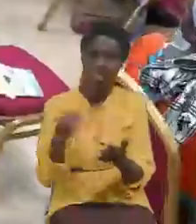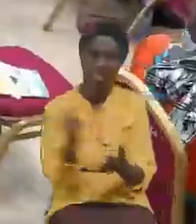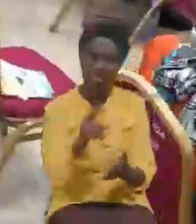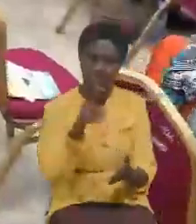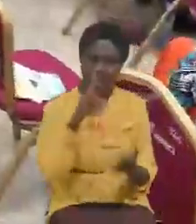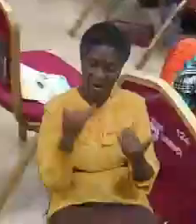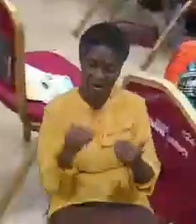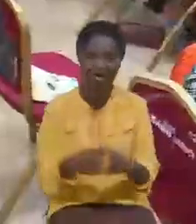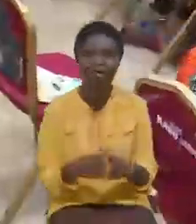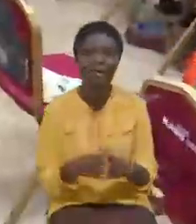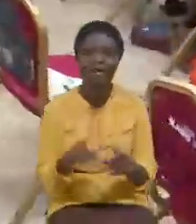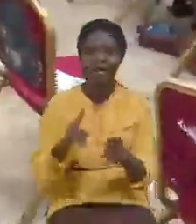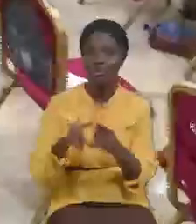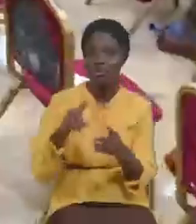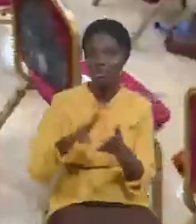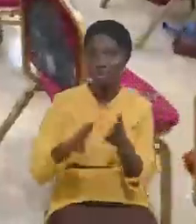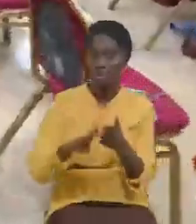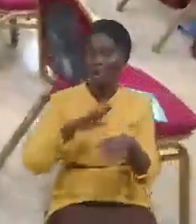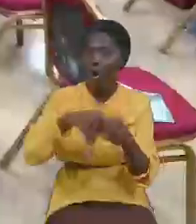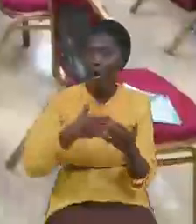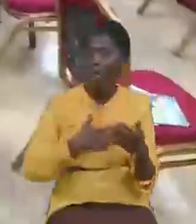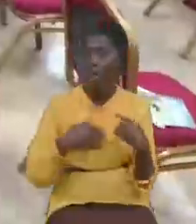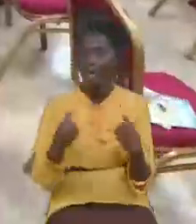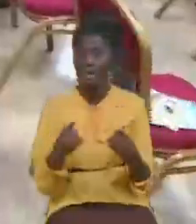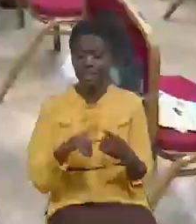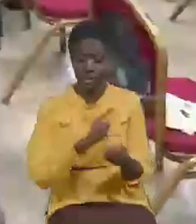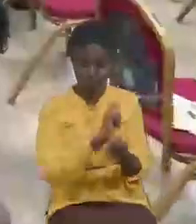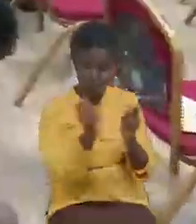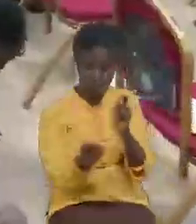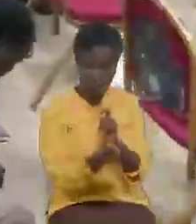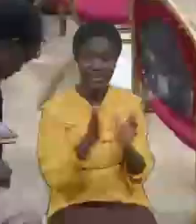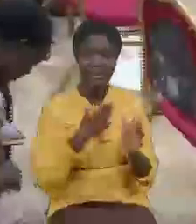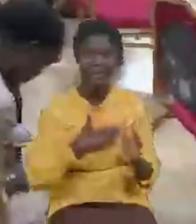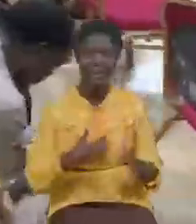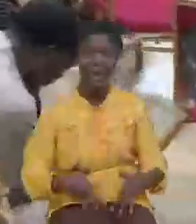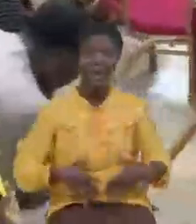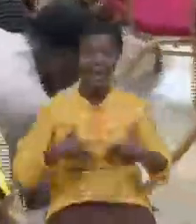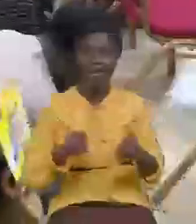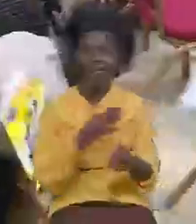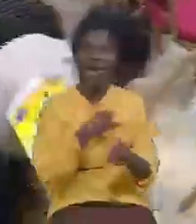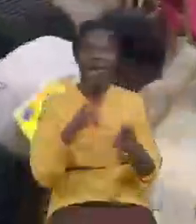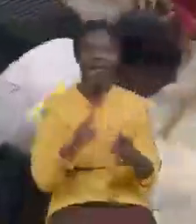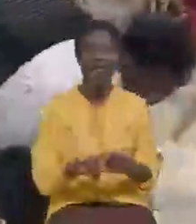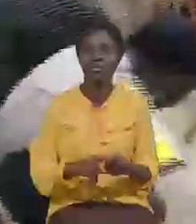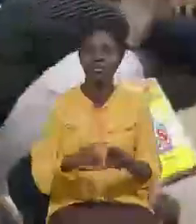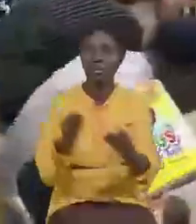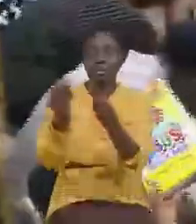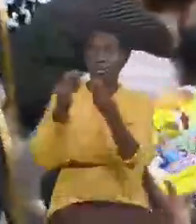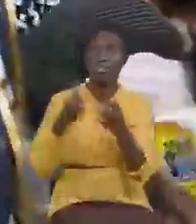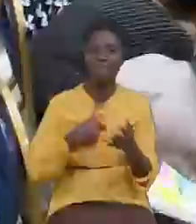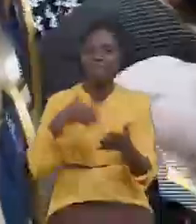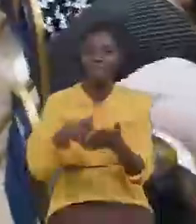see, to forgive all my sins, to change my life, and to give me a